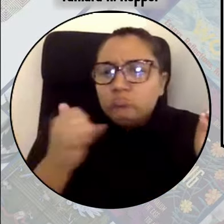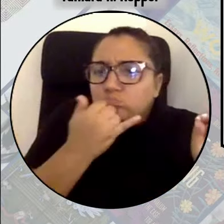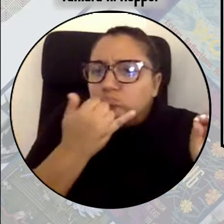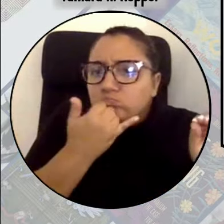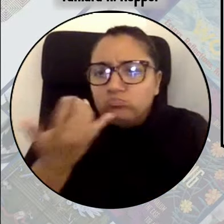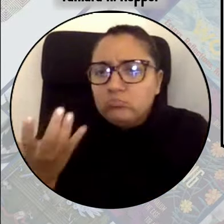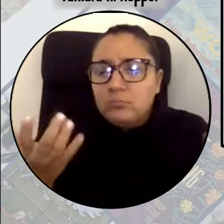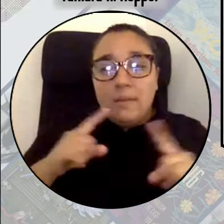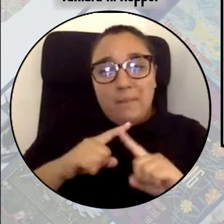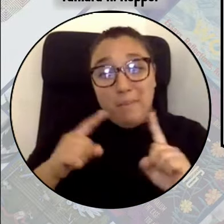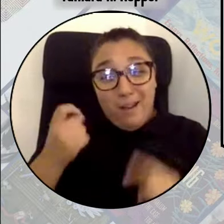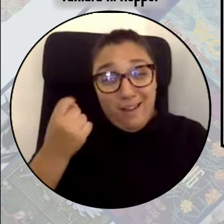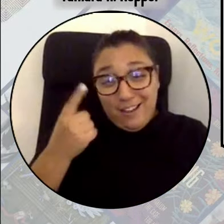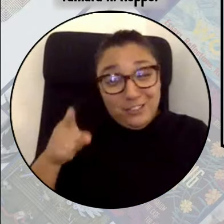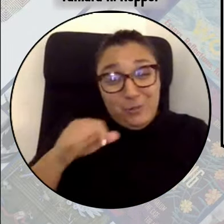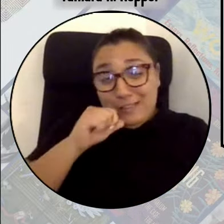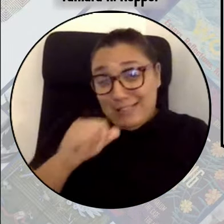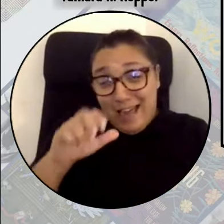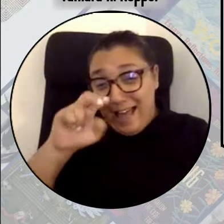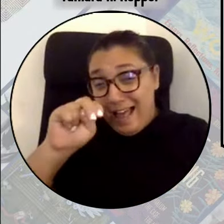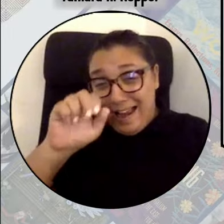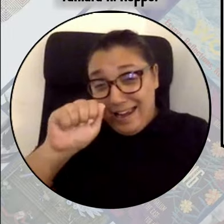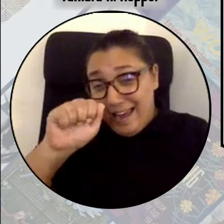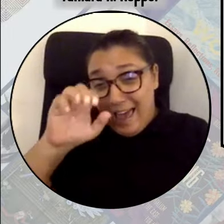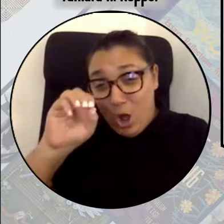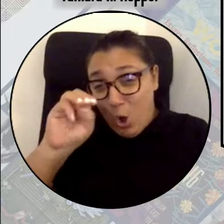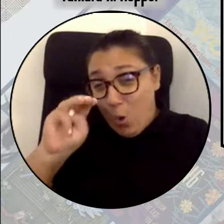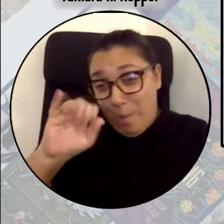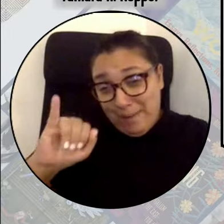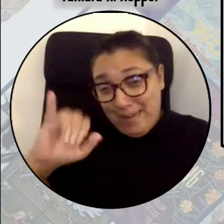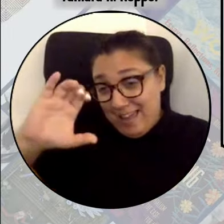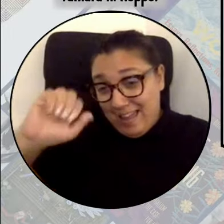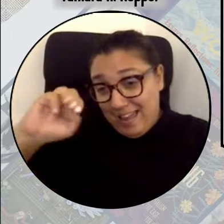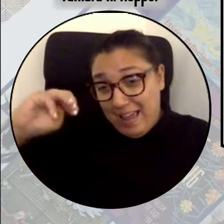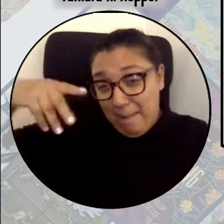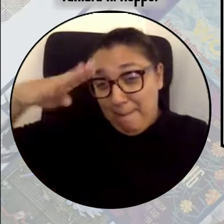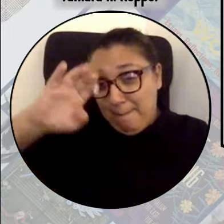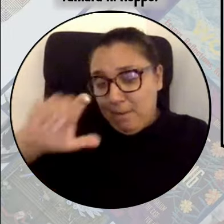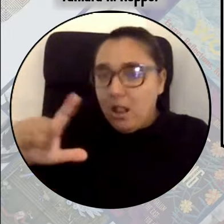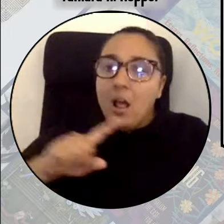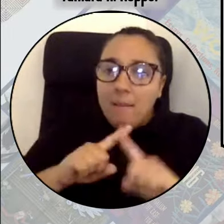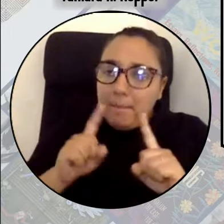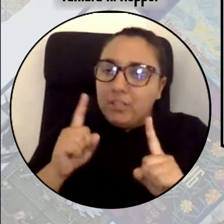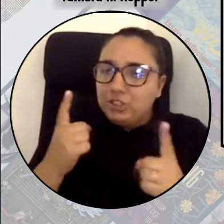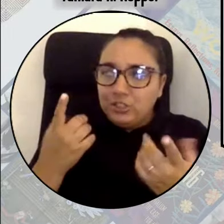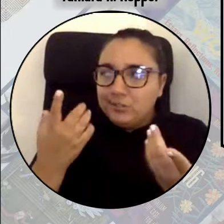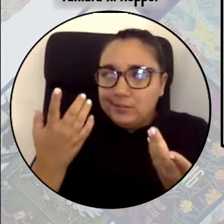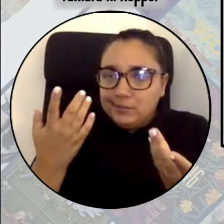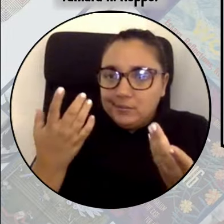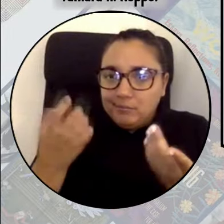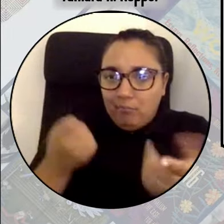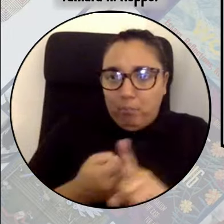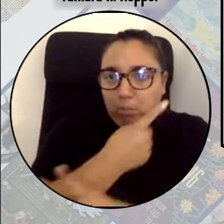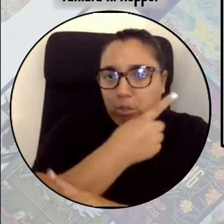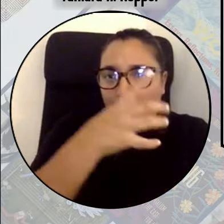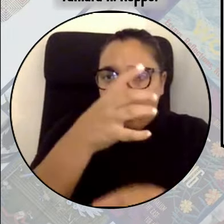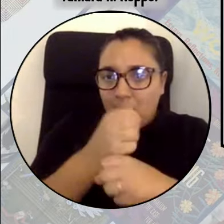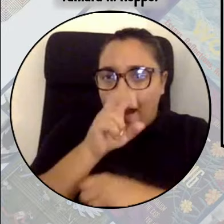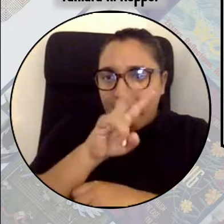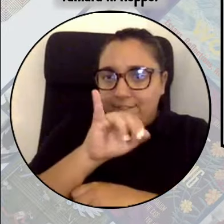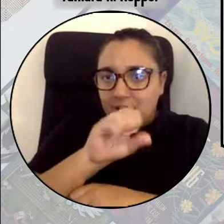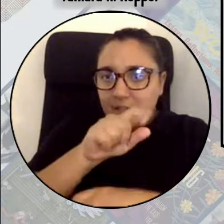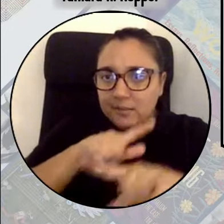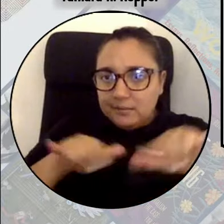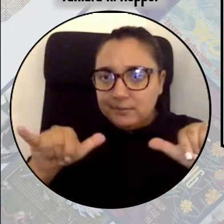not Naomi Campbell, y'all, okay? And she got the visa mysteriously, this Einstein visa, while she was dating President